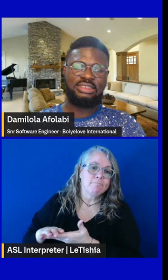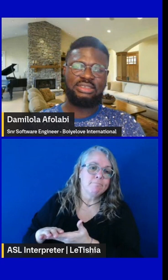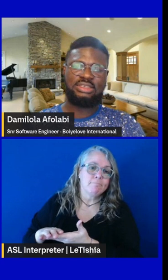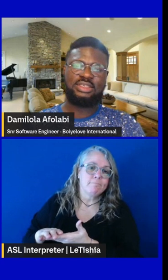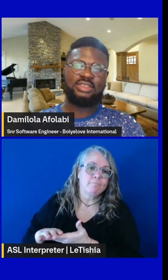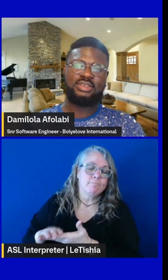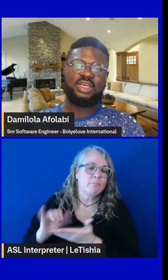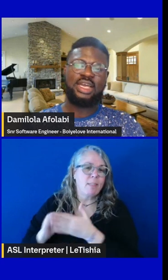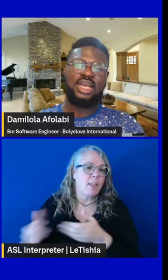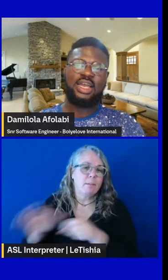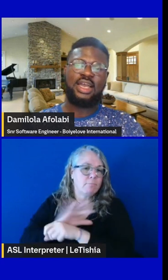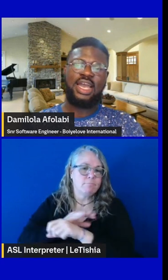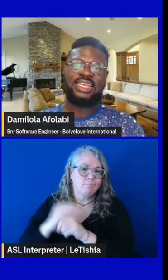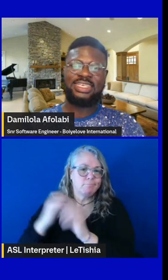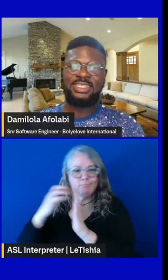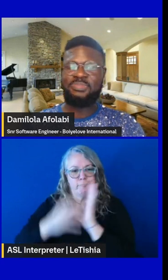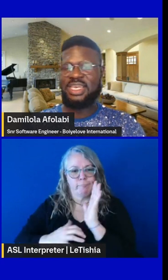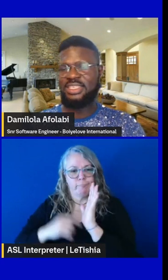covers